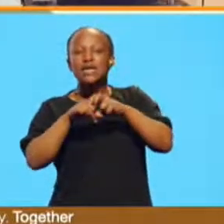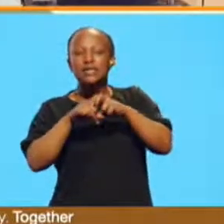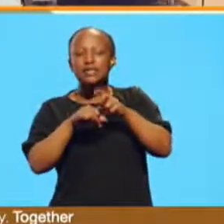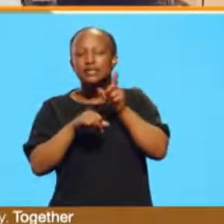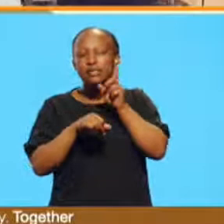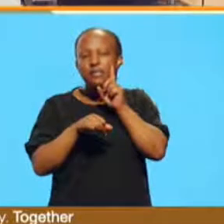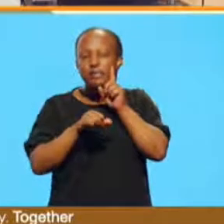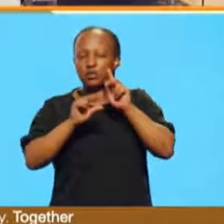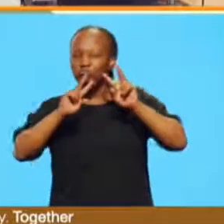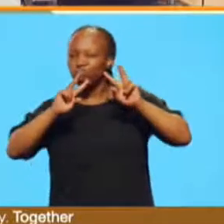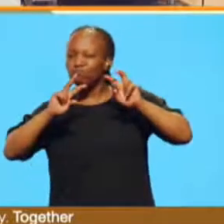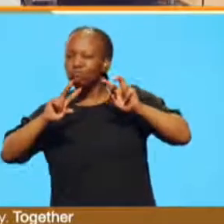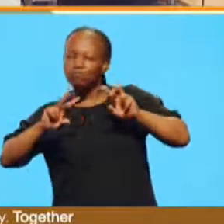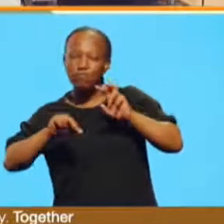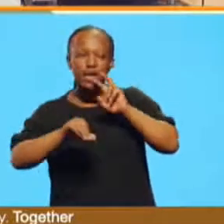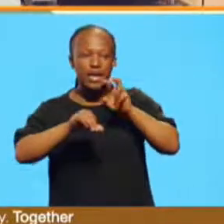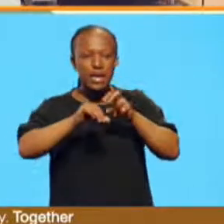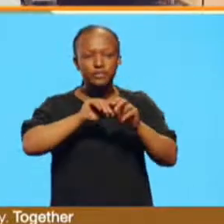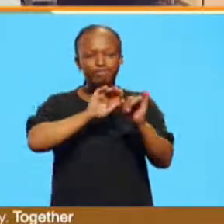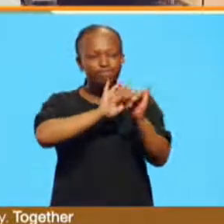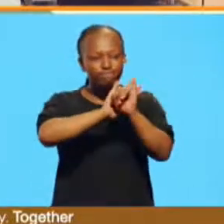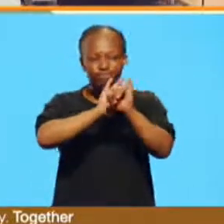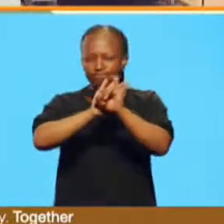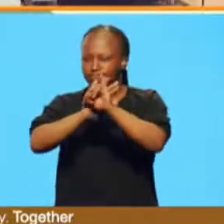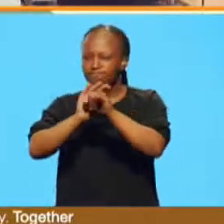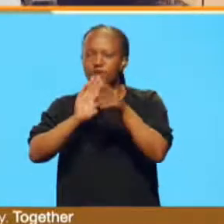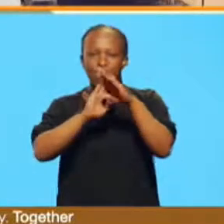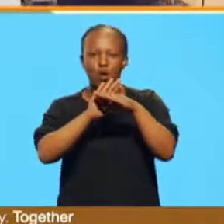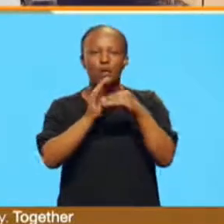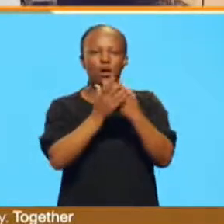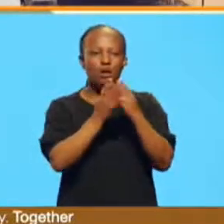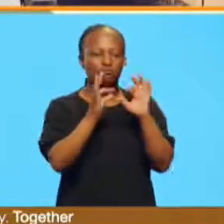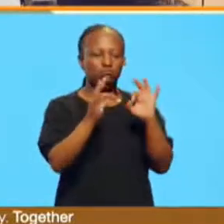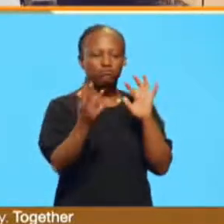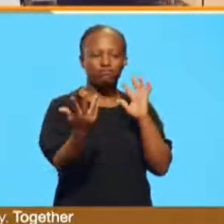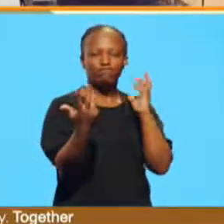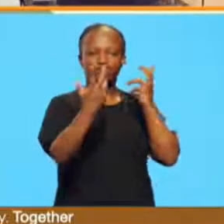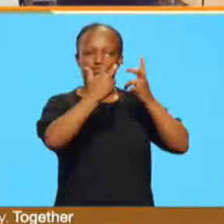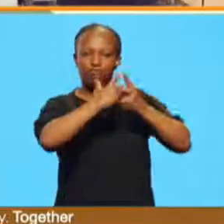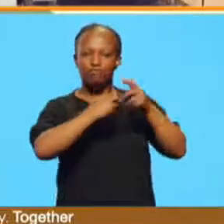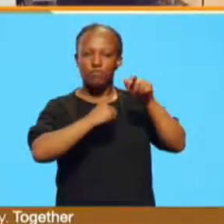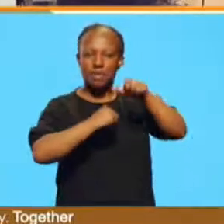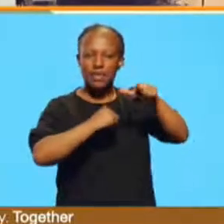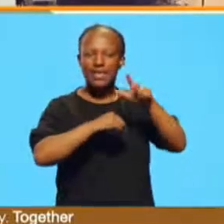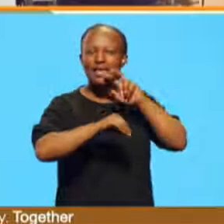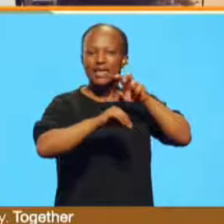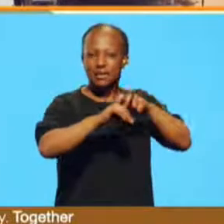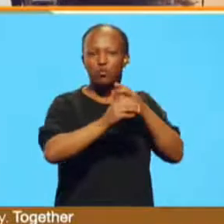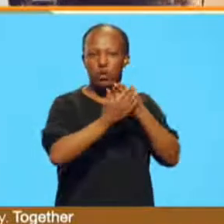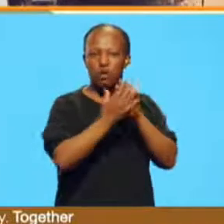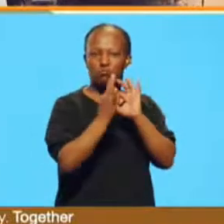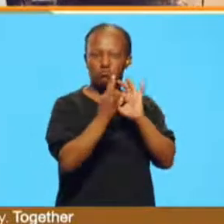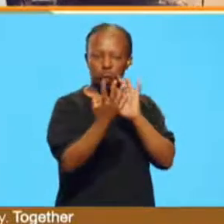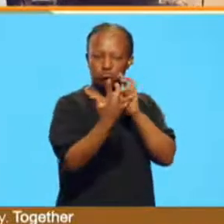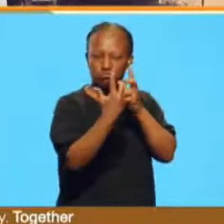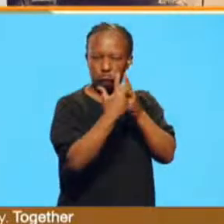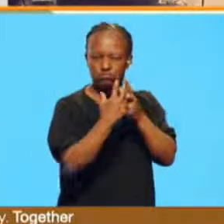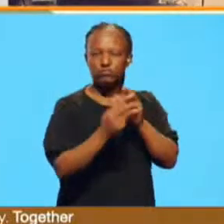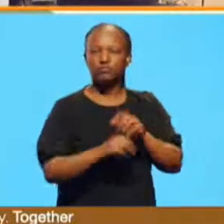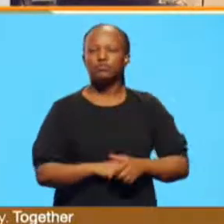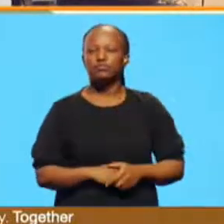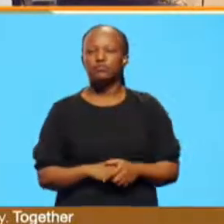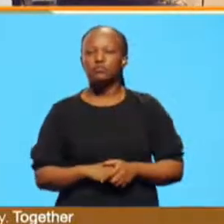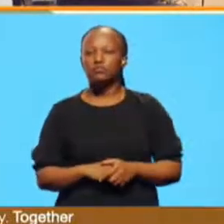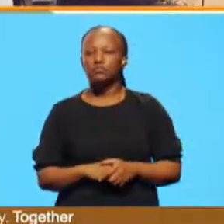need identification so that our programs are coherent and reaches the needs of into next slide. Let me